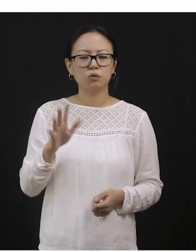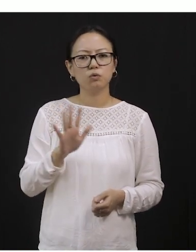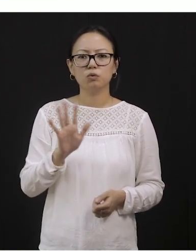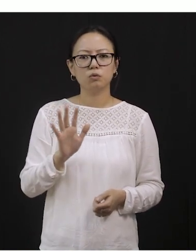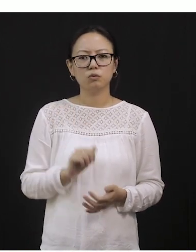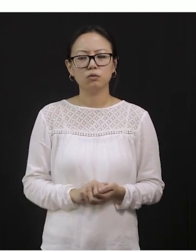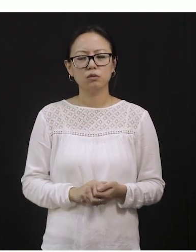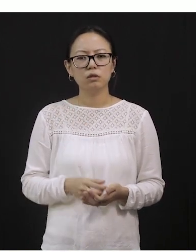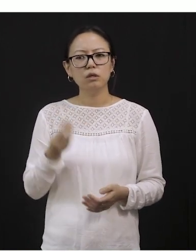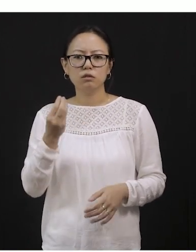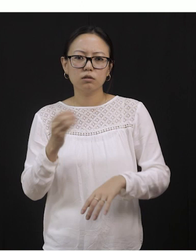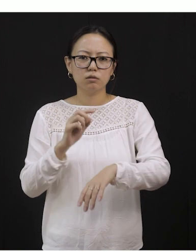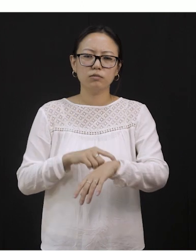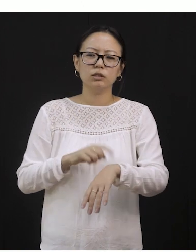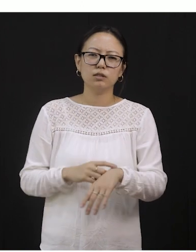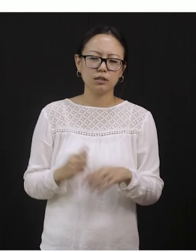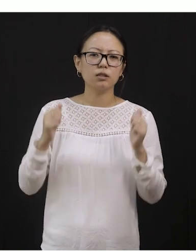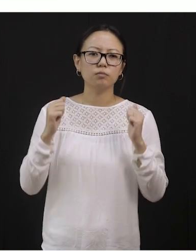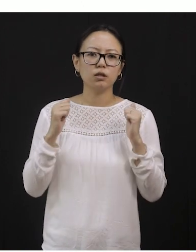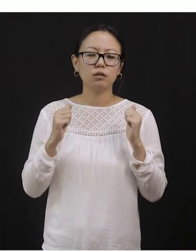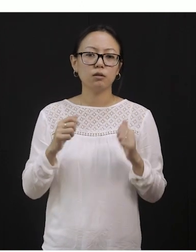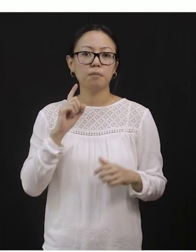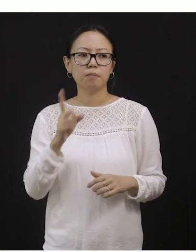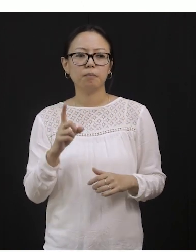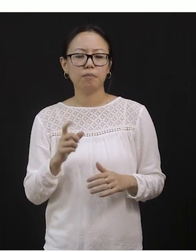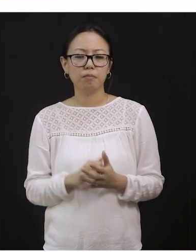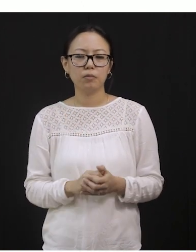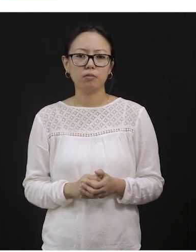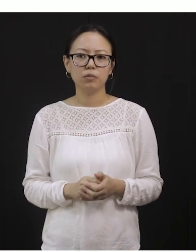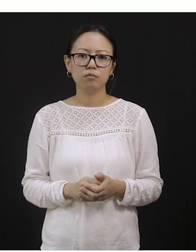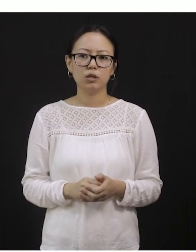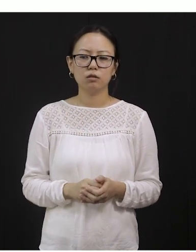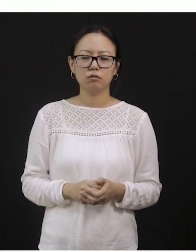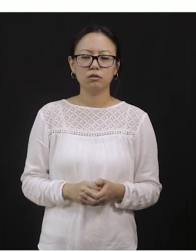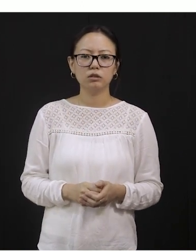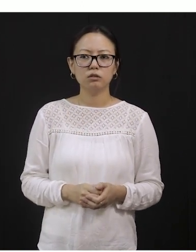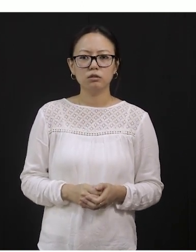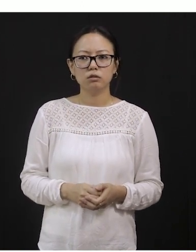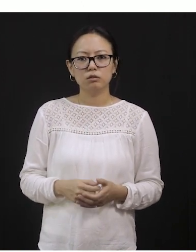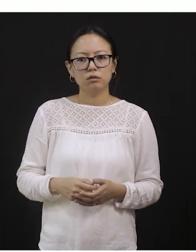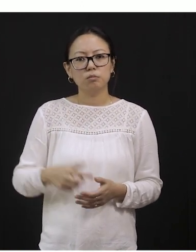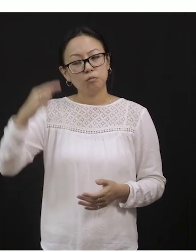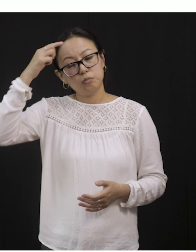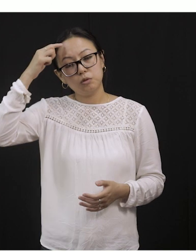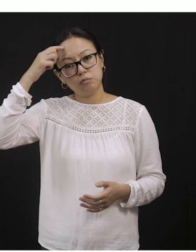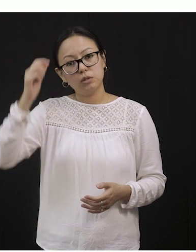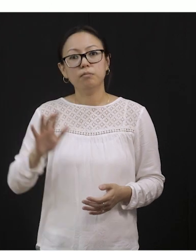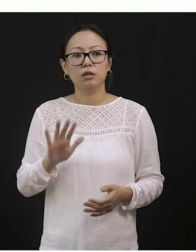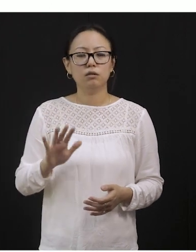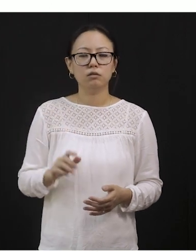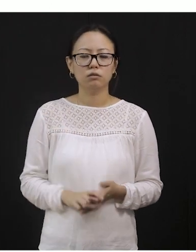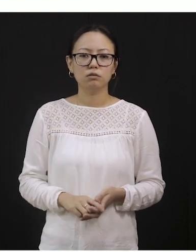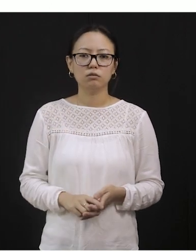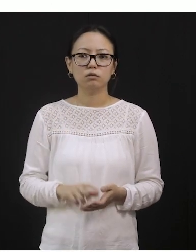you have to learn to embrace life. Because at the end of the day, it is your life, and how you live your life